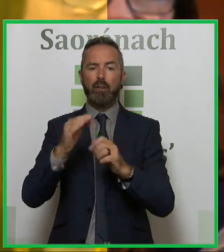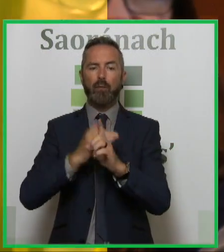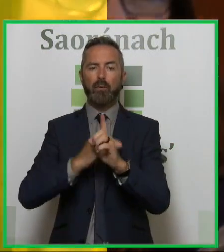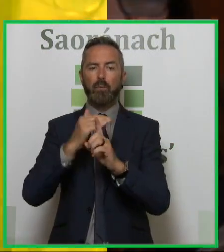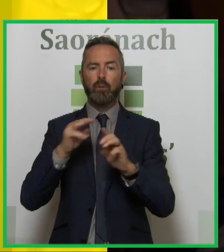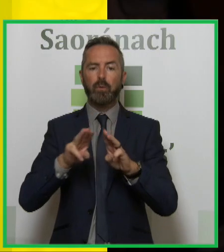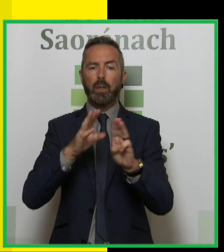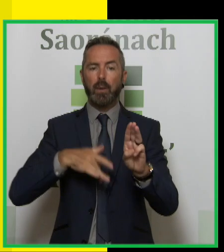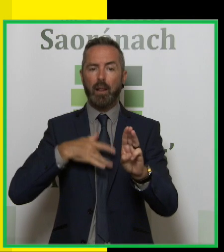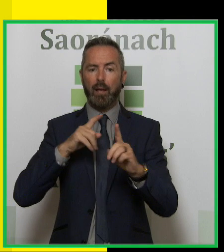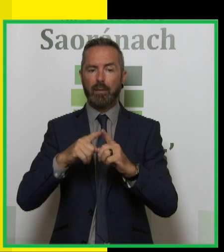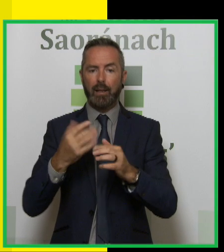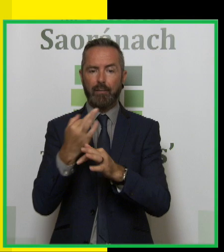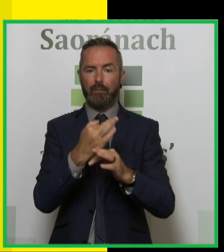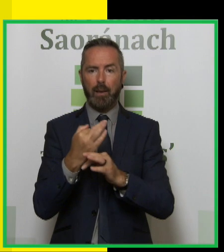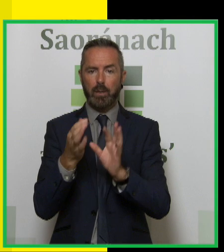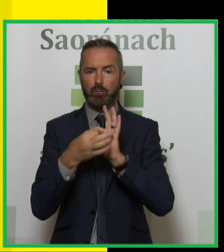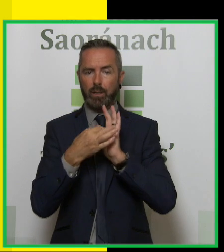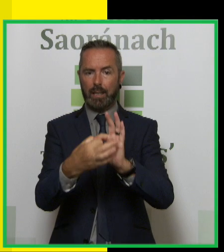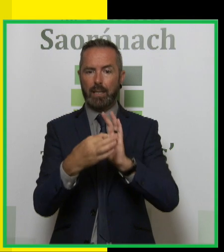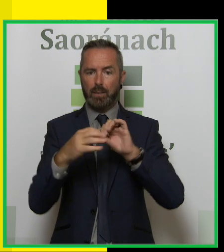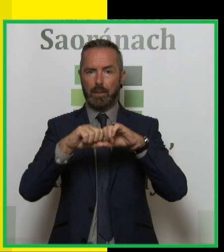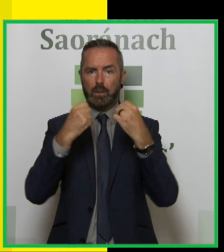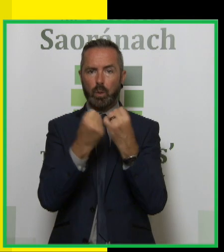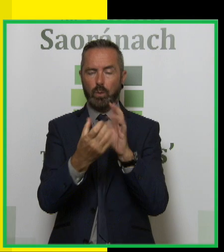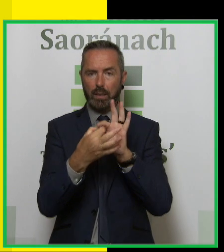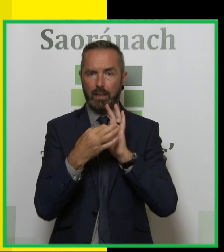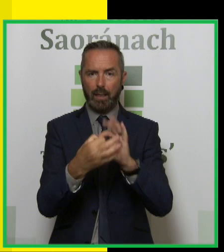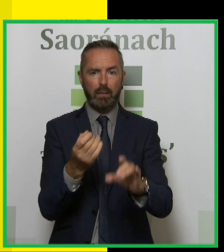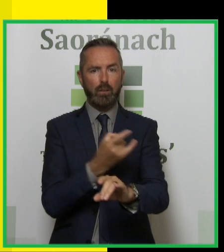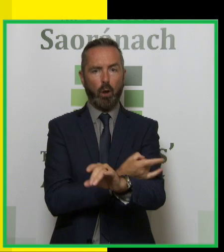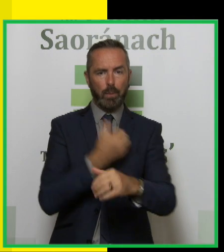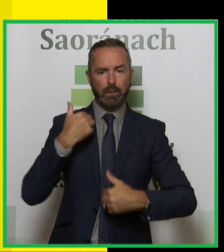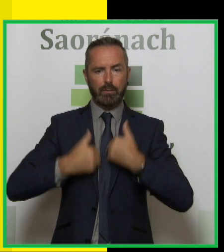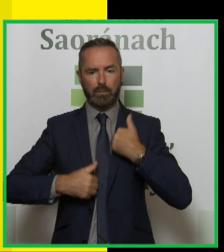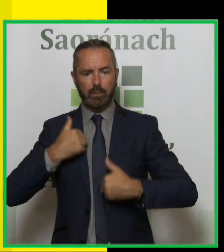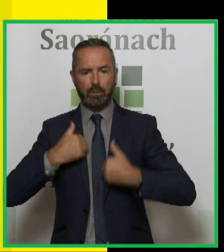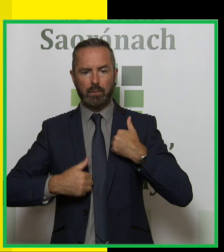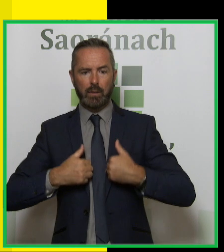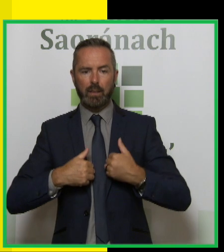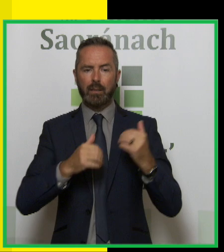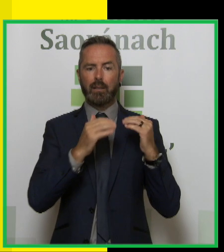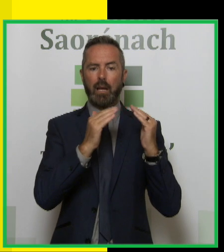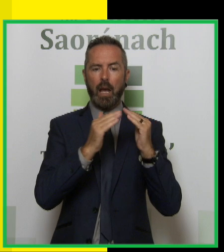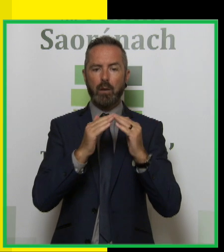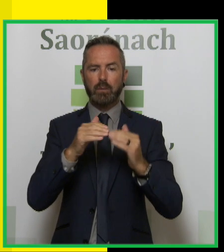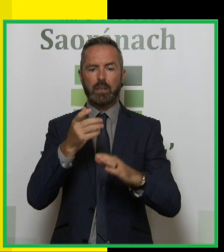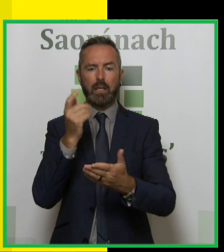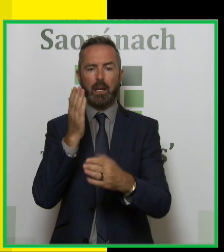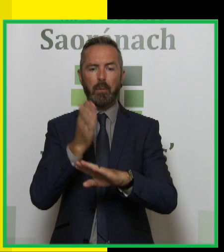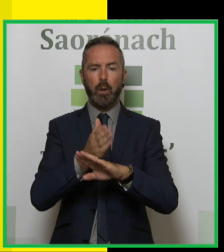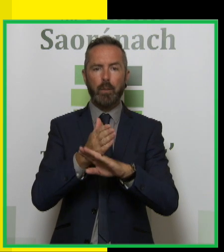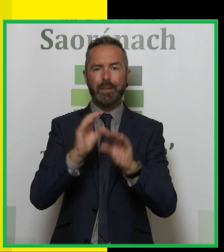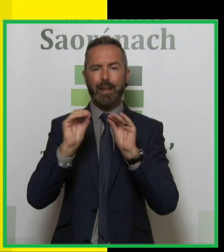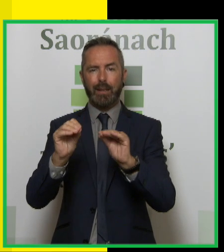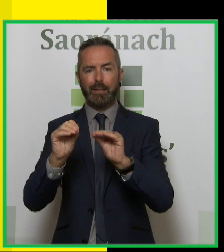and family relationships, social connectedness, hobbies and interests, stable housing, employment and education advancement are